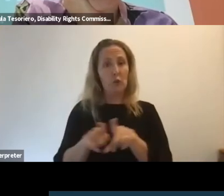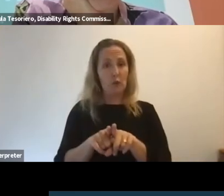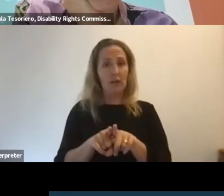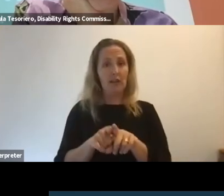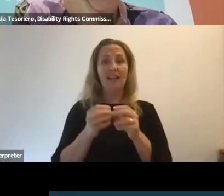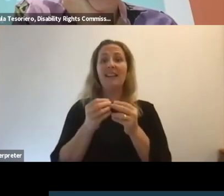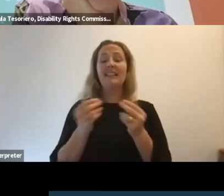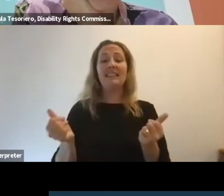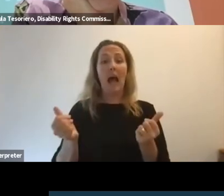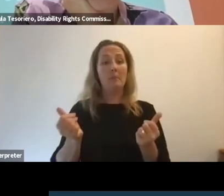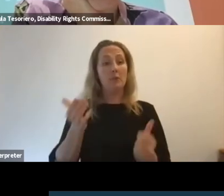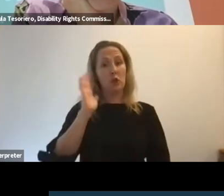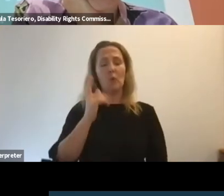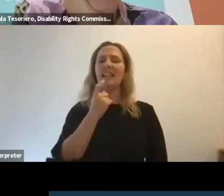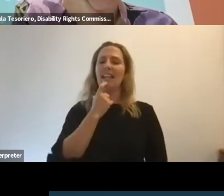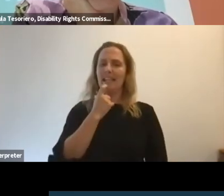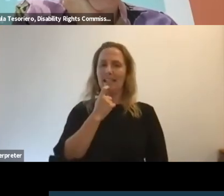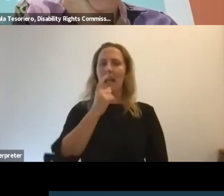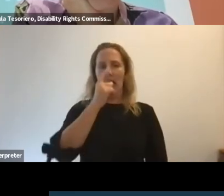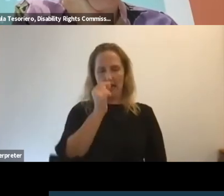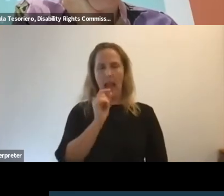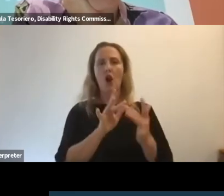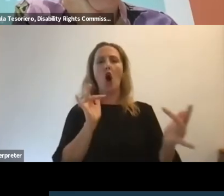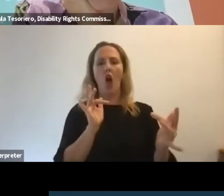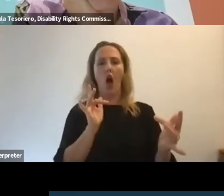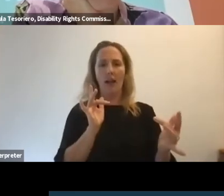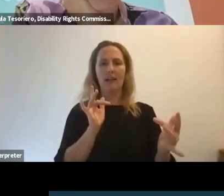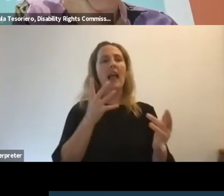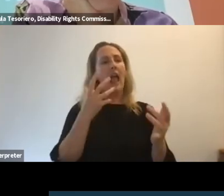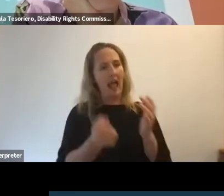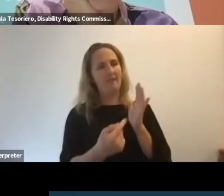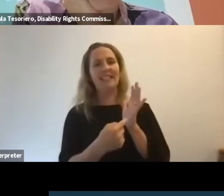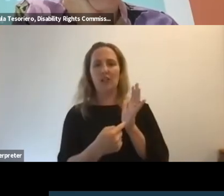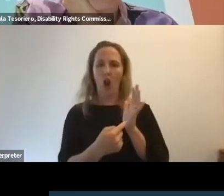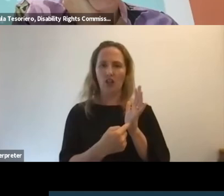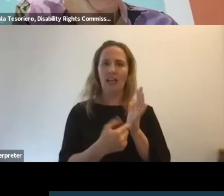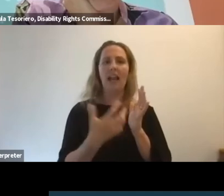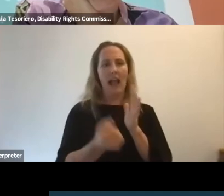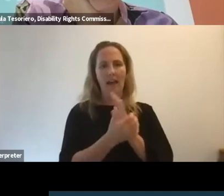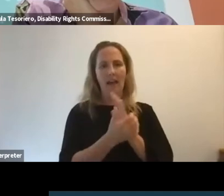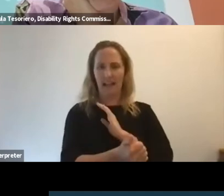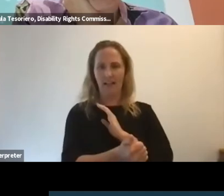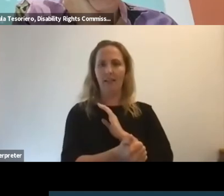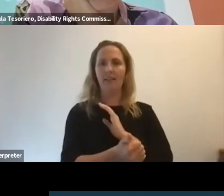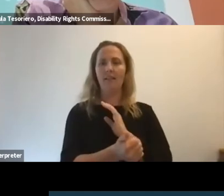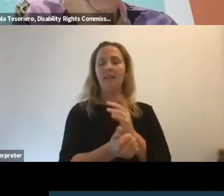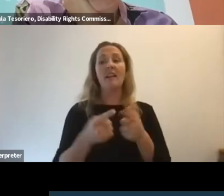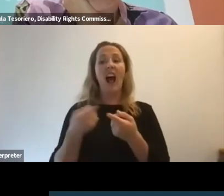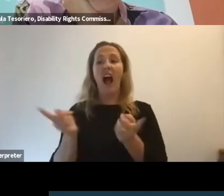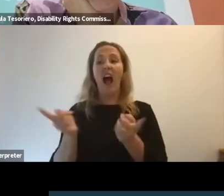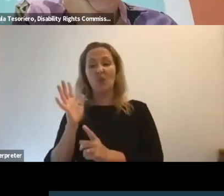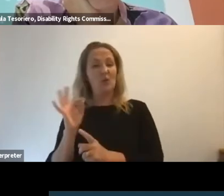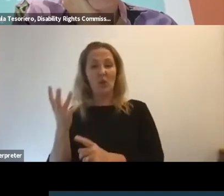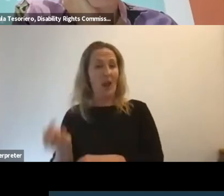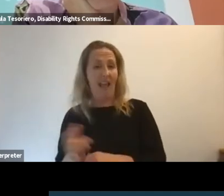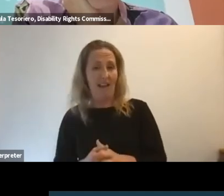far easier to operate virtually, and have the technology. And so at a societal level, I do think that the longer we're in this